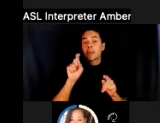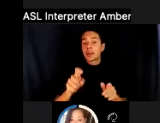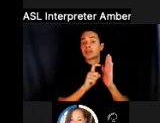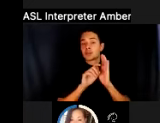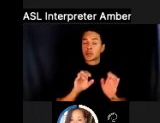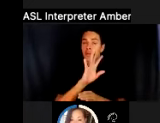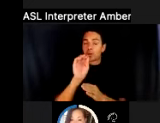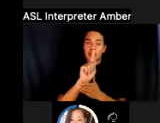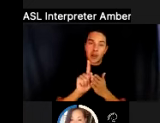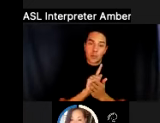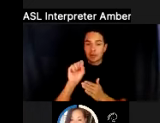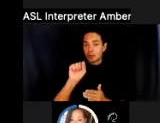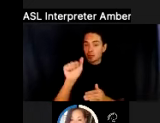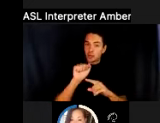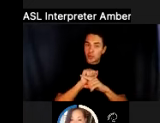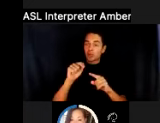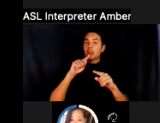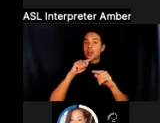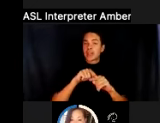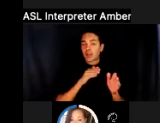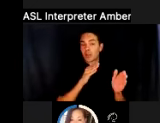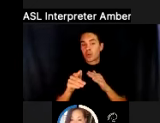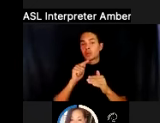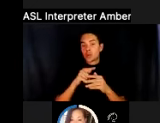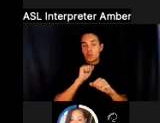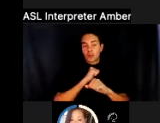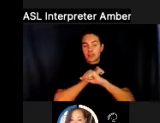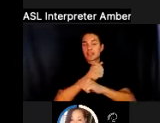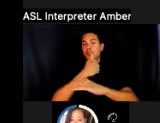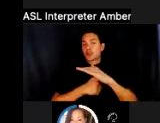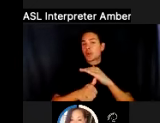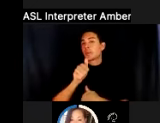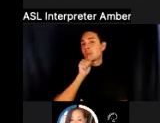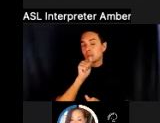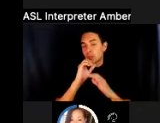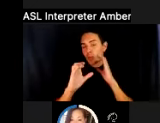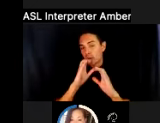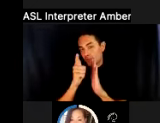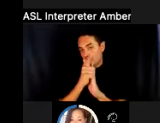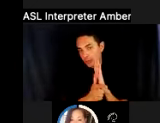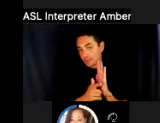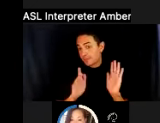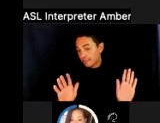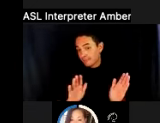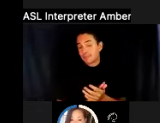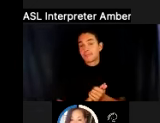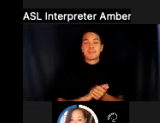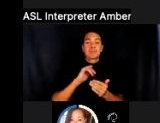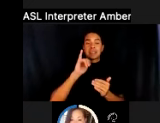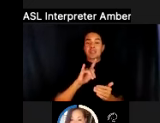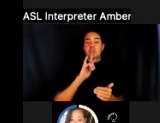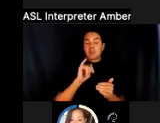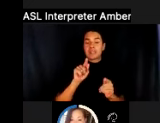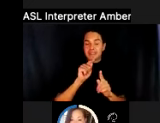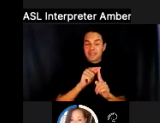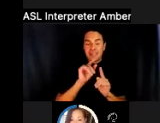assault training in order to protect under privileged communication laws. So that's really